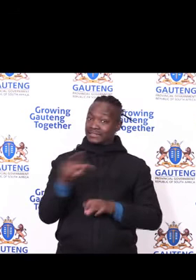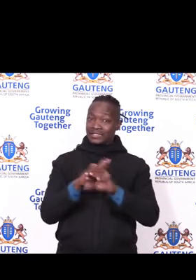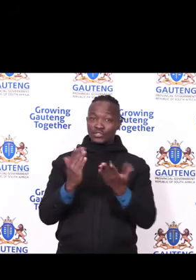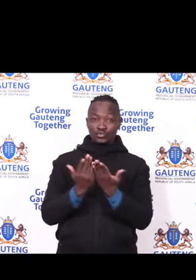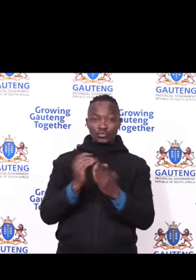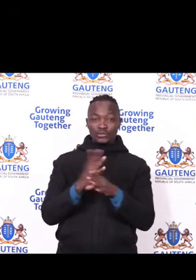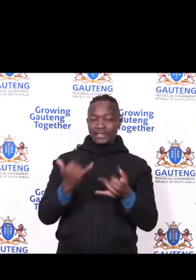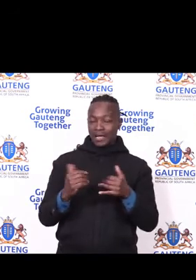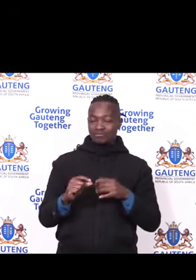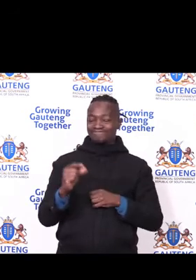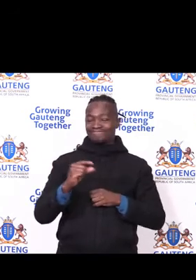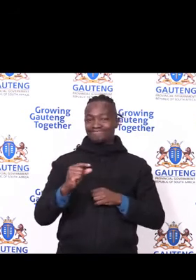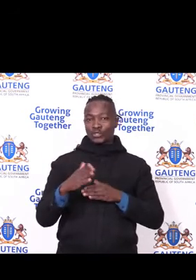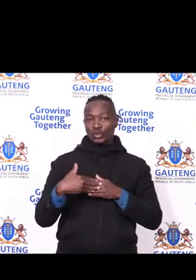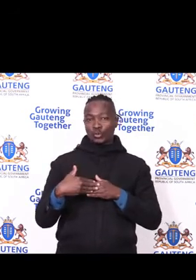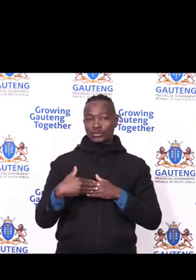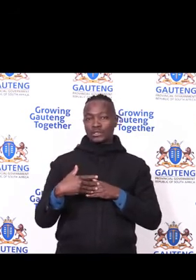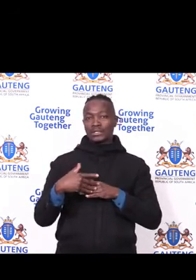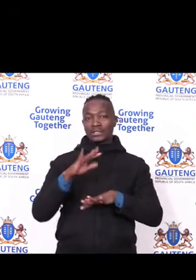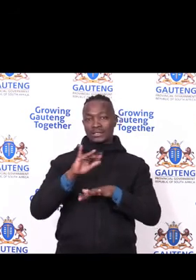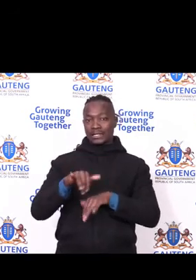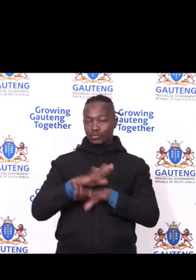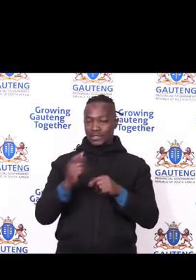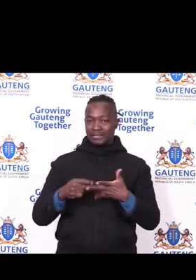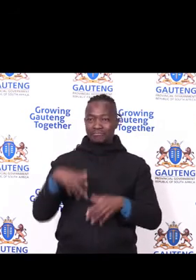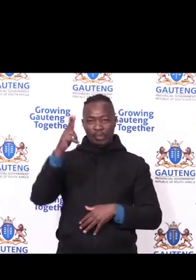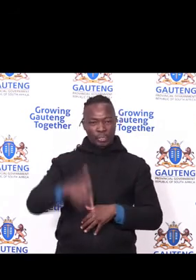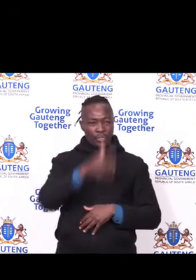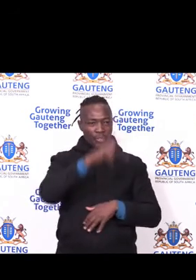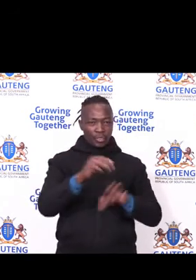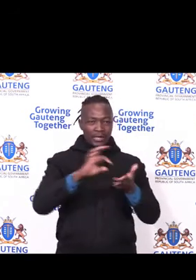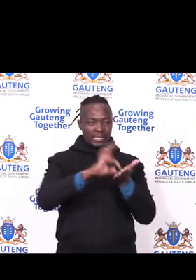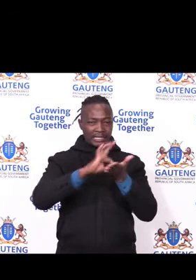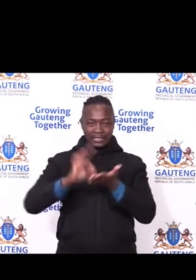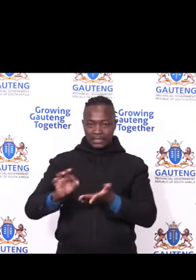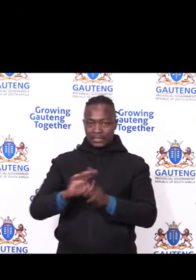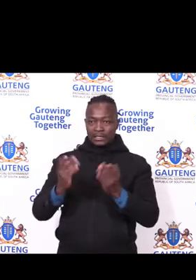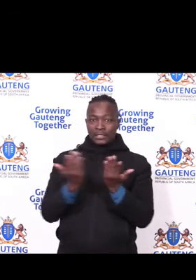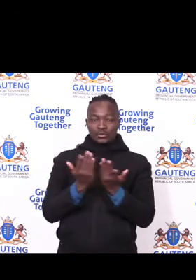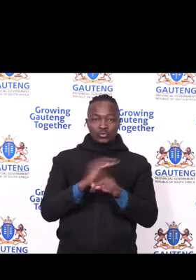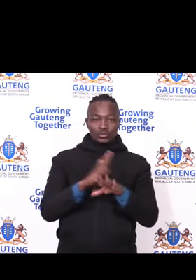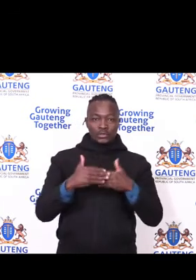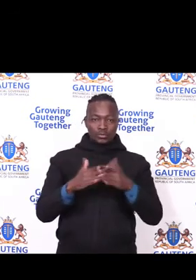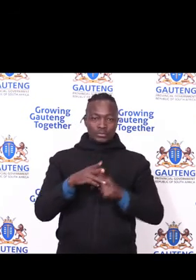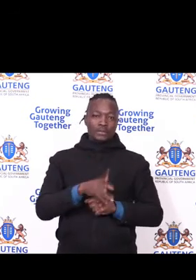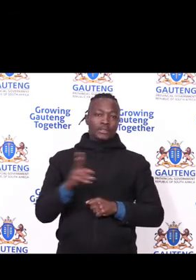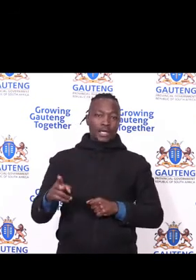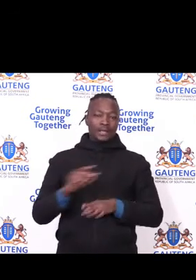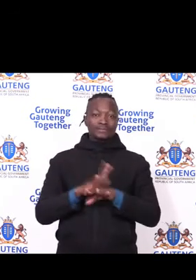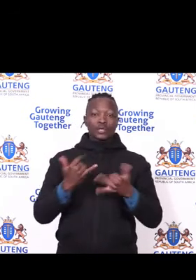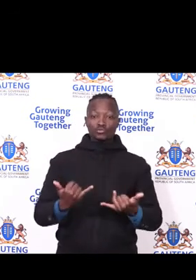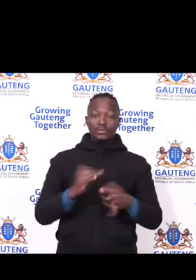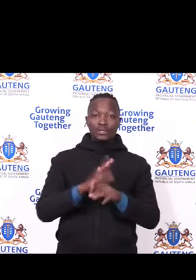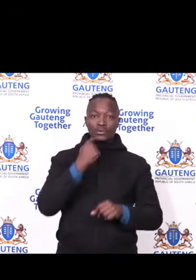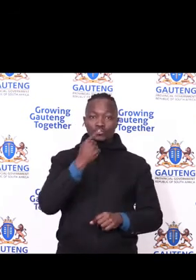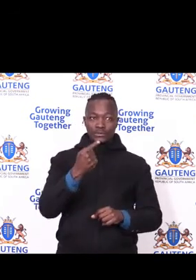indicated, were temporarily closed so that we can decontaminate the schools and reopen the schools again. And I want to re-emphasize